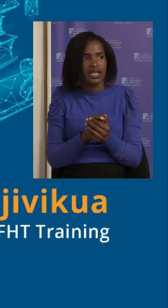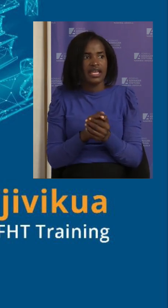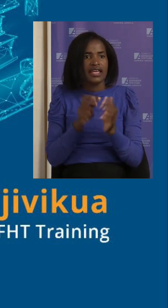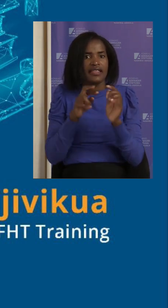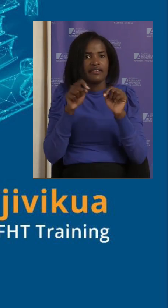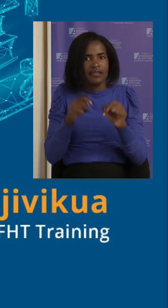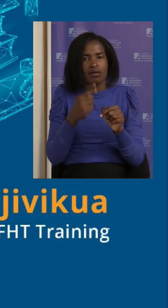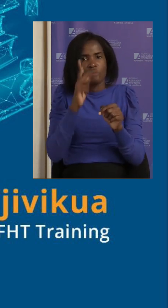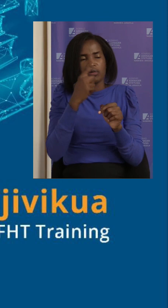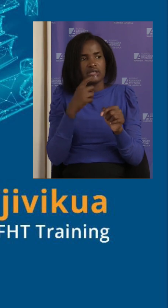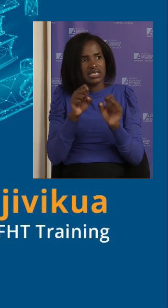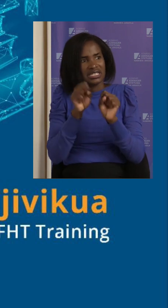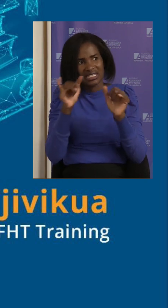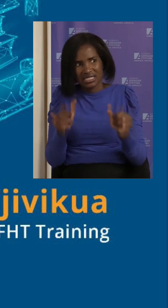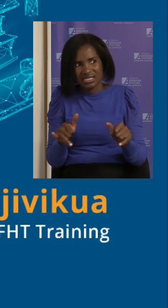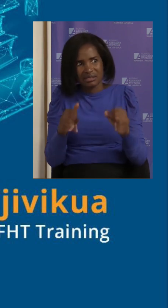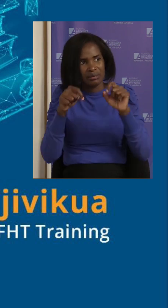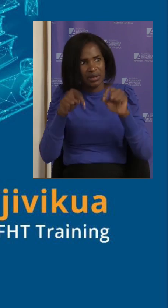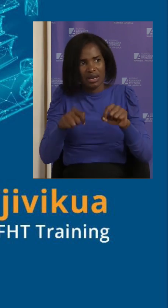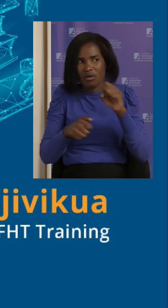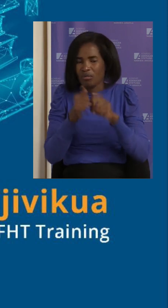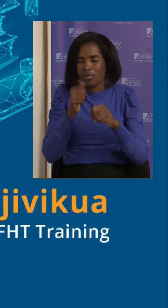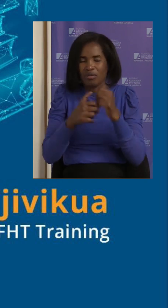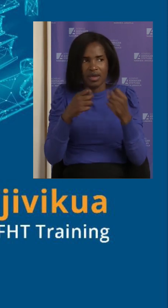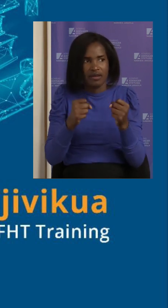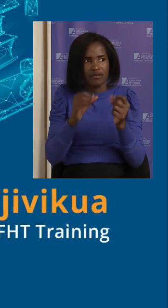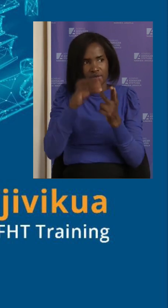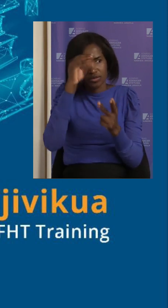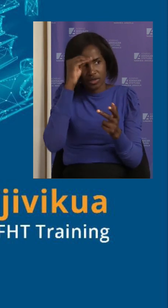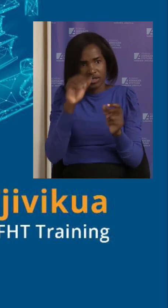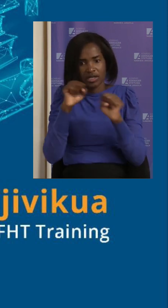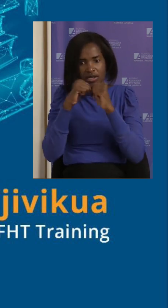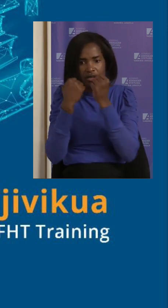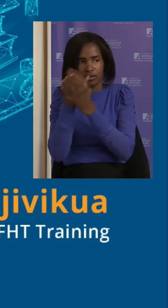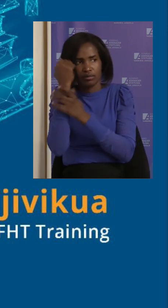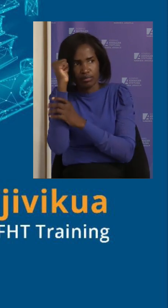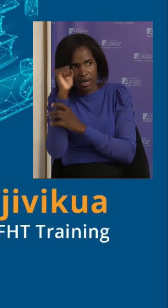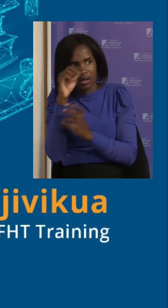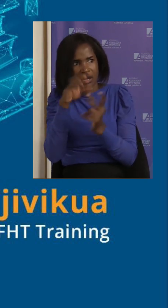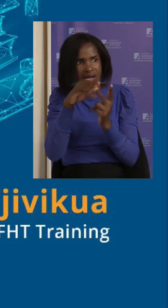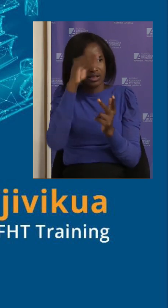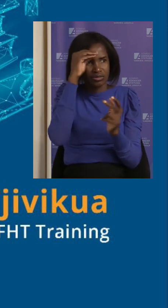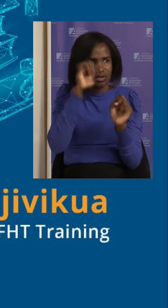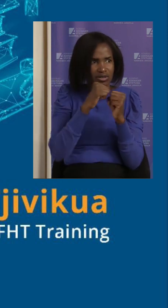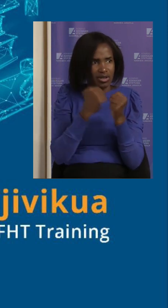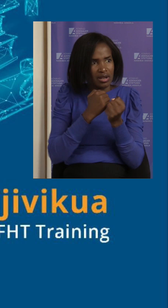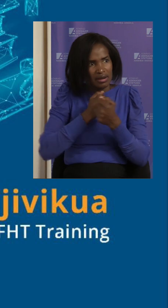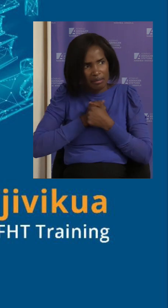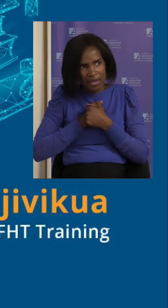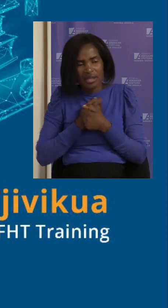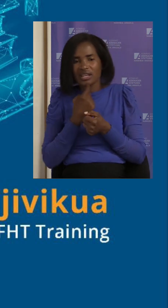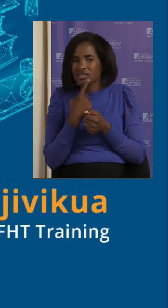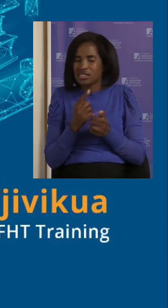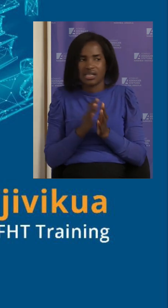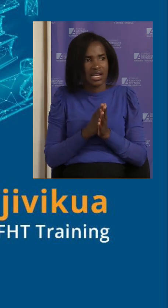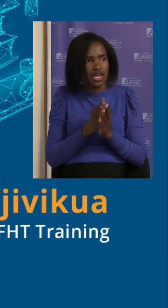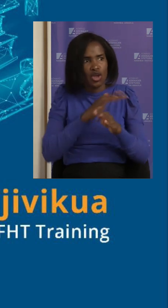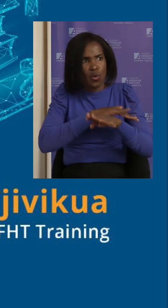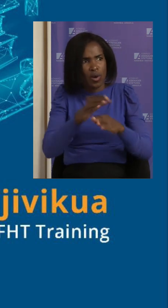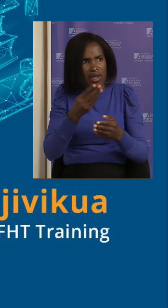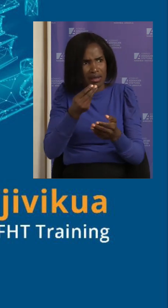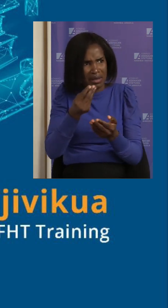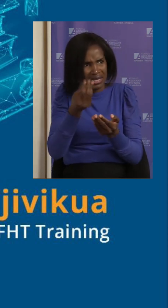reported to present many problems to students. Students' unions, parents, and the general public have made this clear.